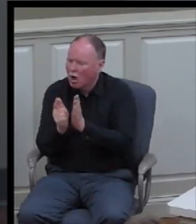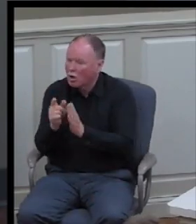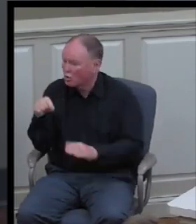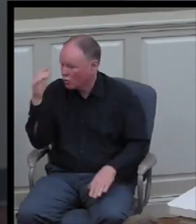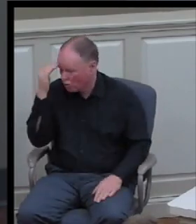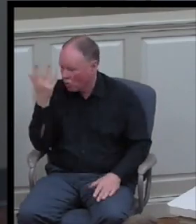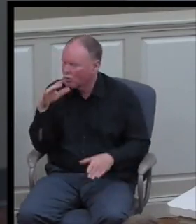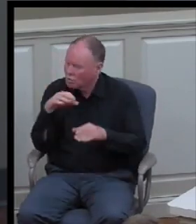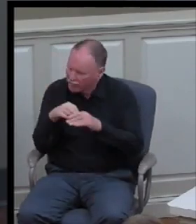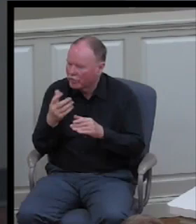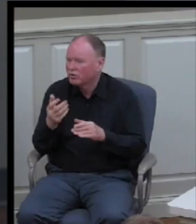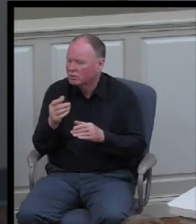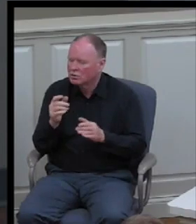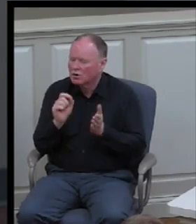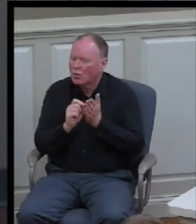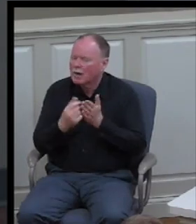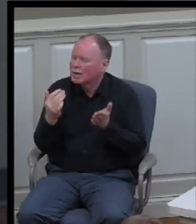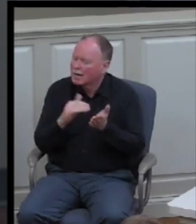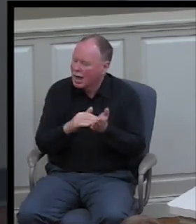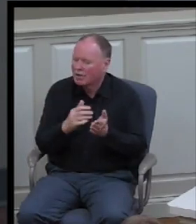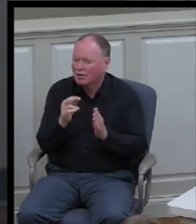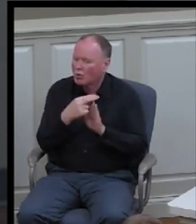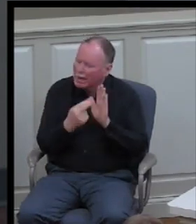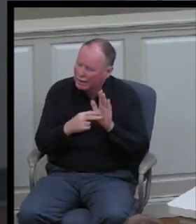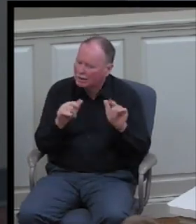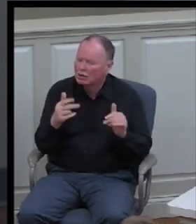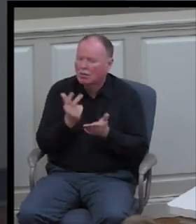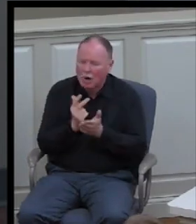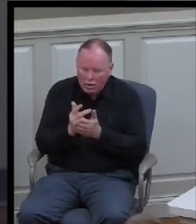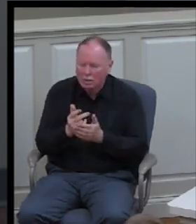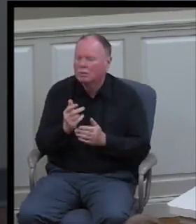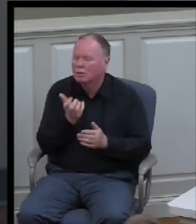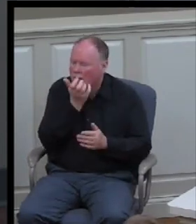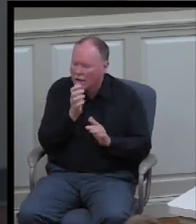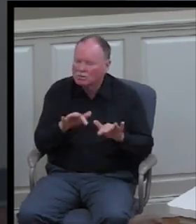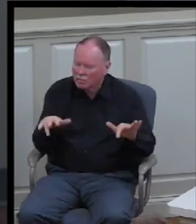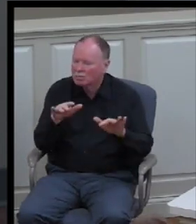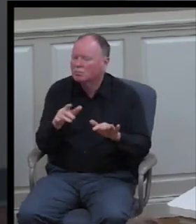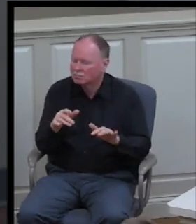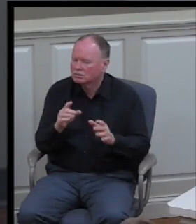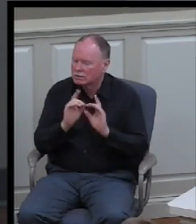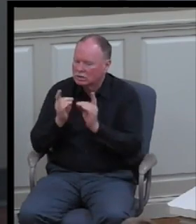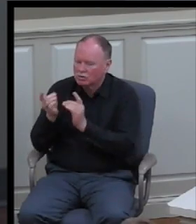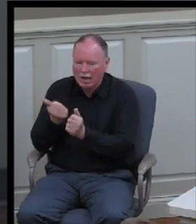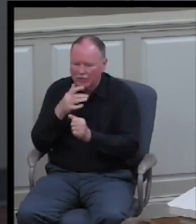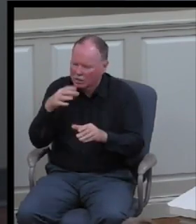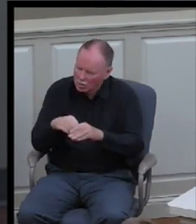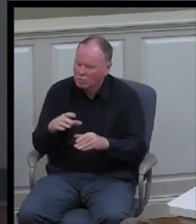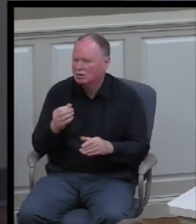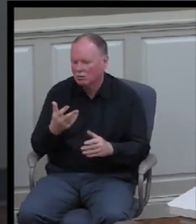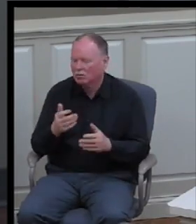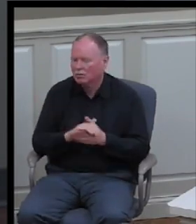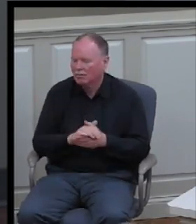know, it's going to involve a rewrite of the sign regulations, parking, landscape, districts. We're going to just sort of go for everything, I guess.